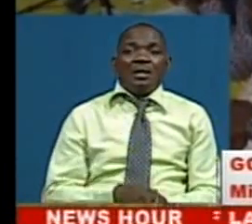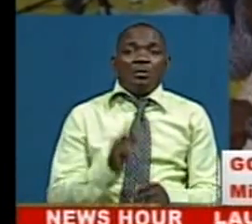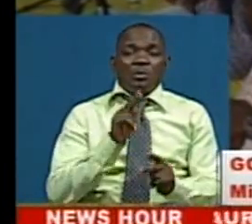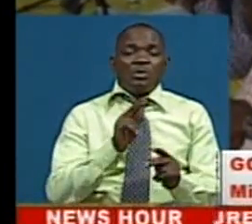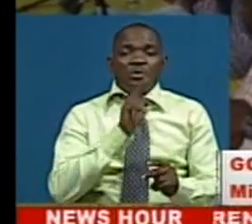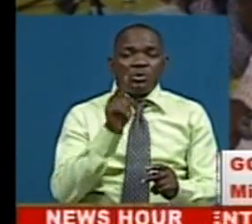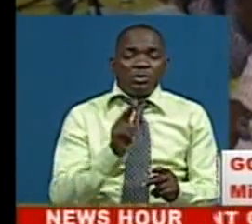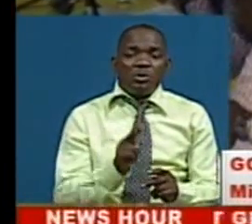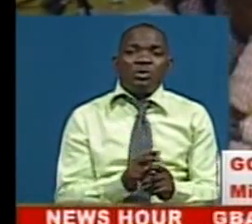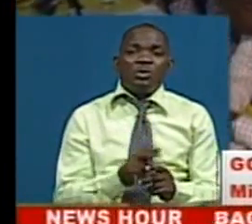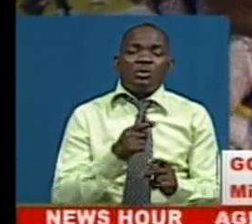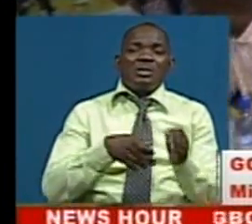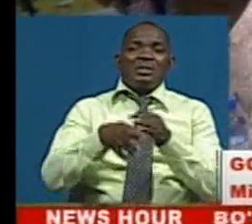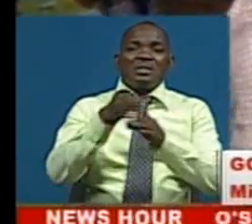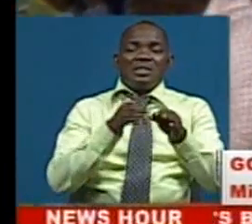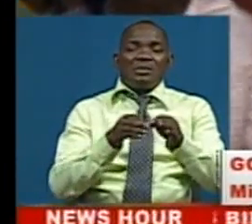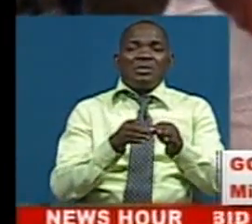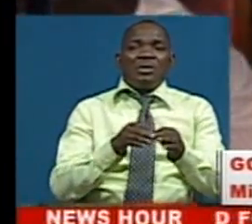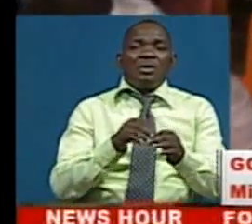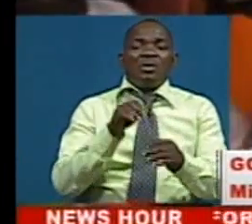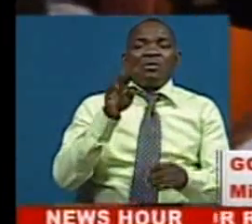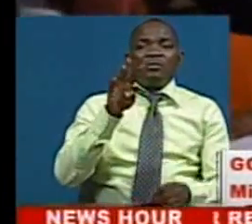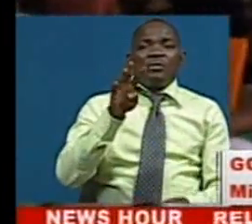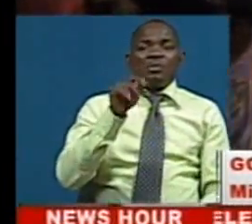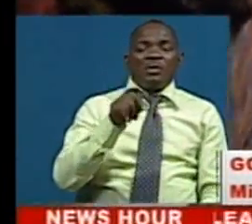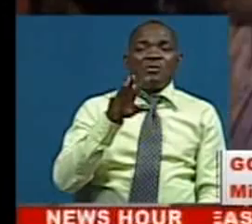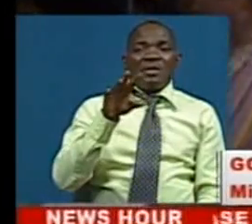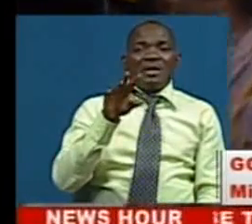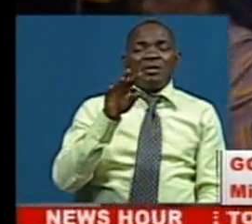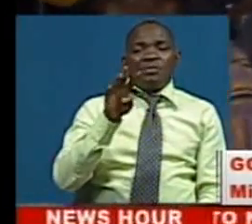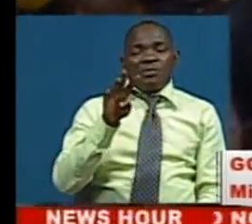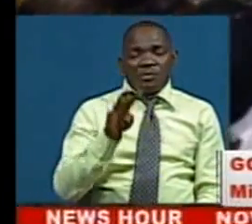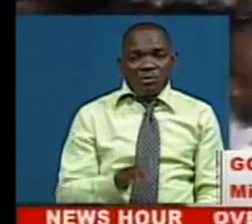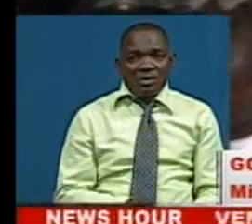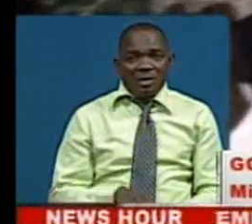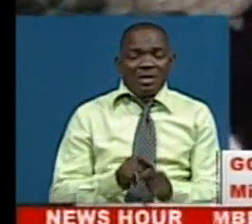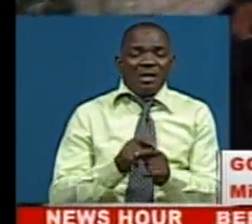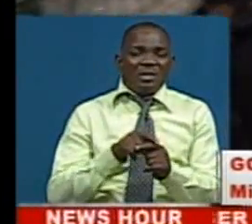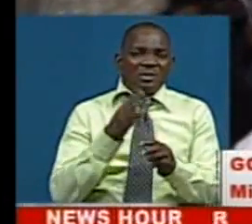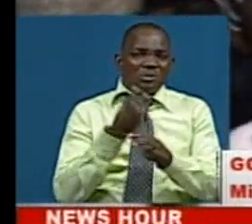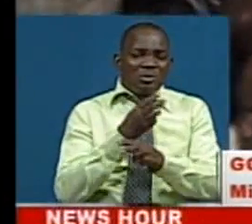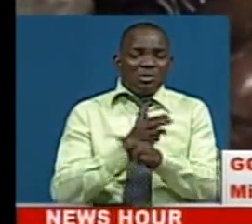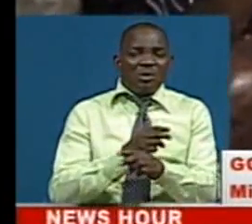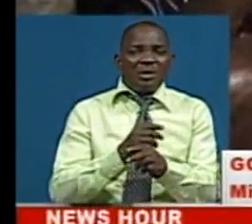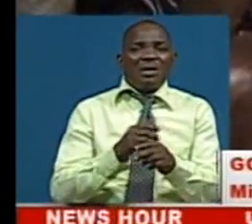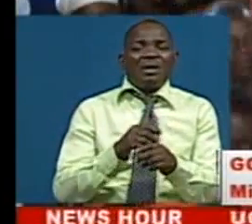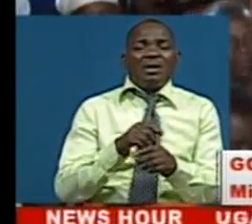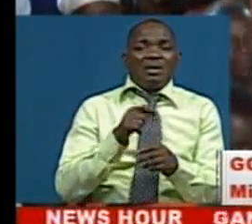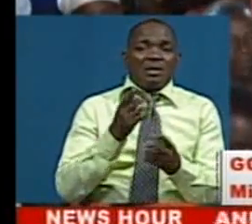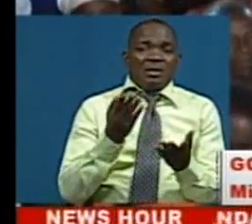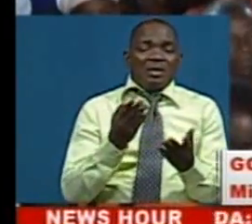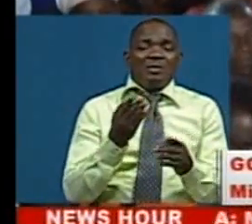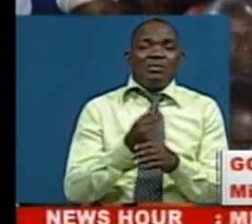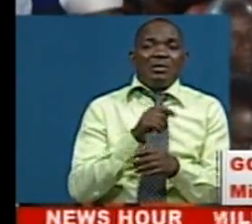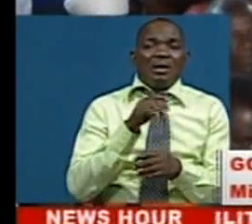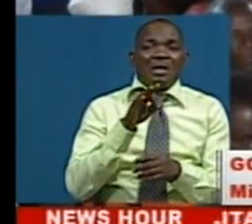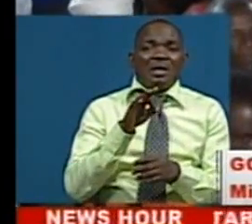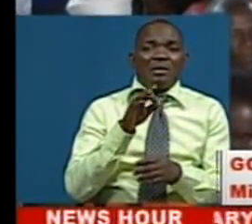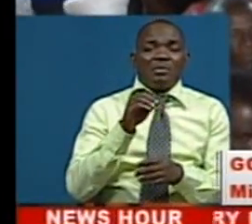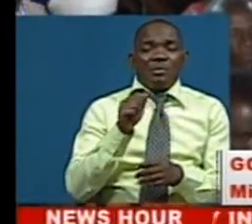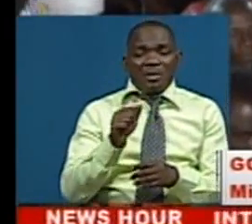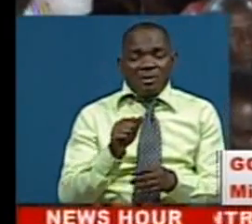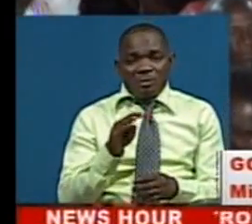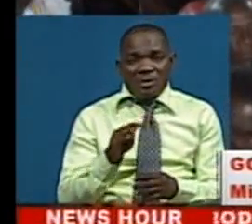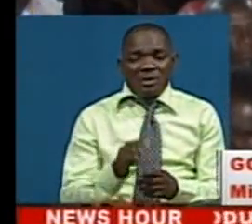of unrealistic exchange rate of 4.54 to calculate the total free on board FOB